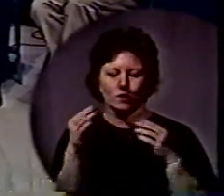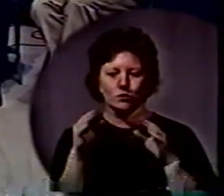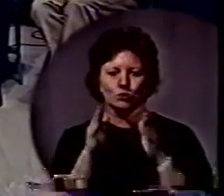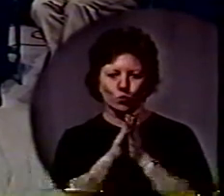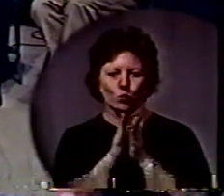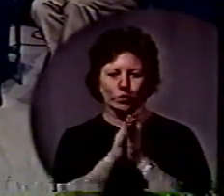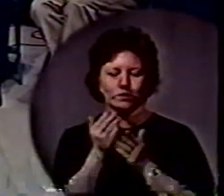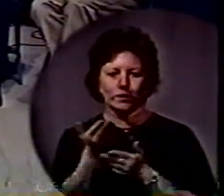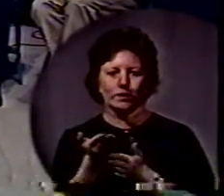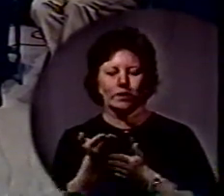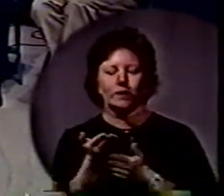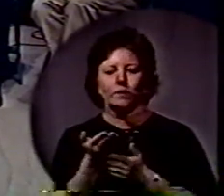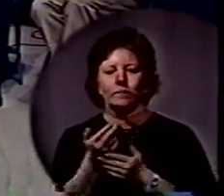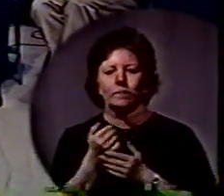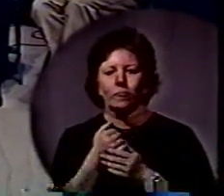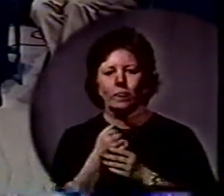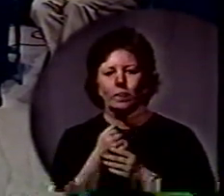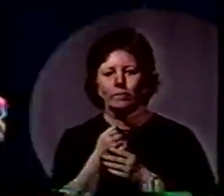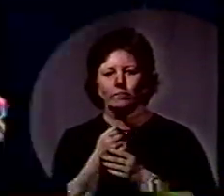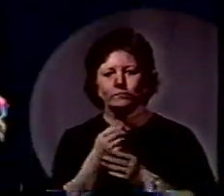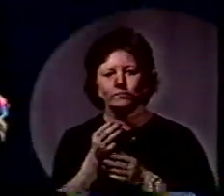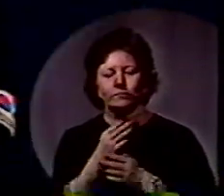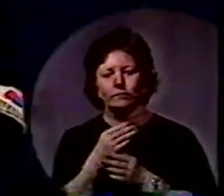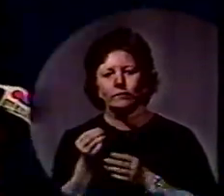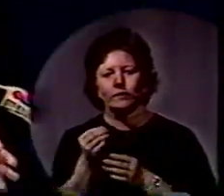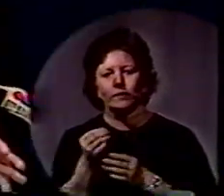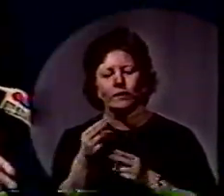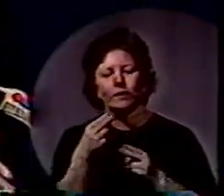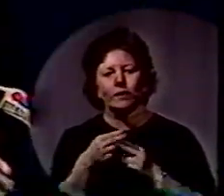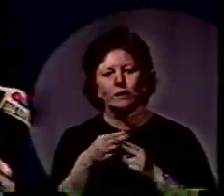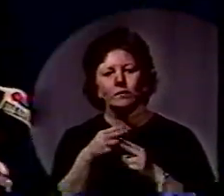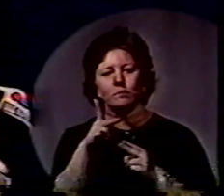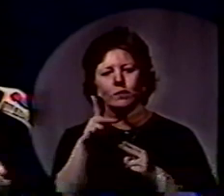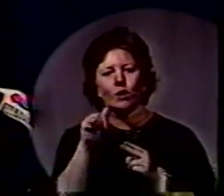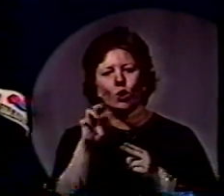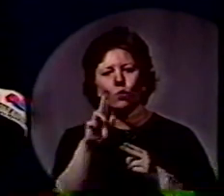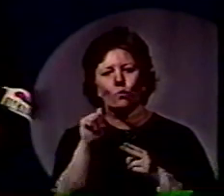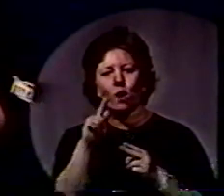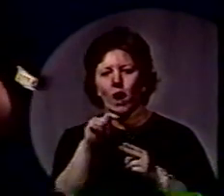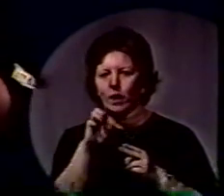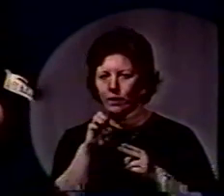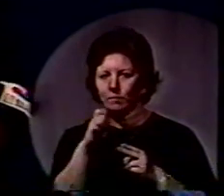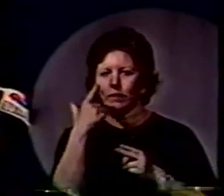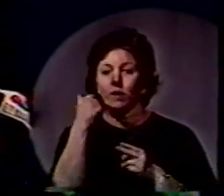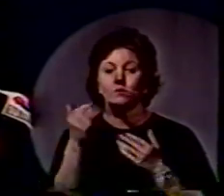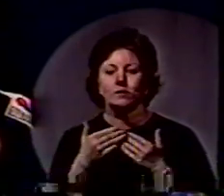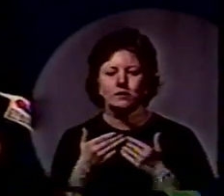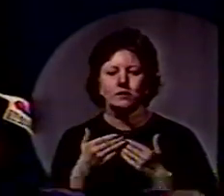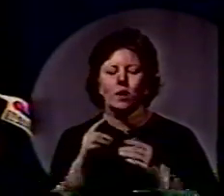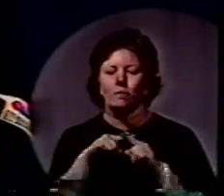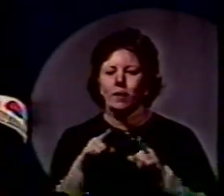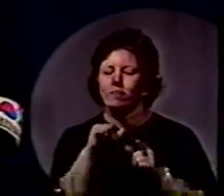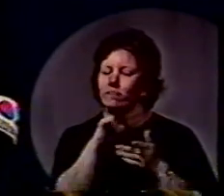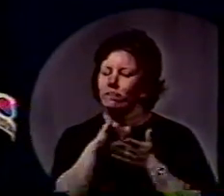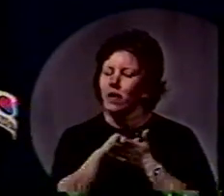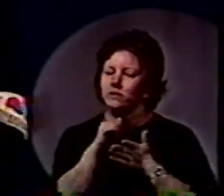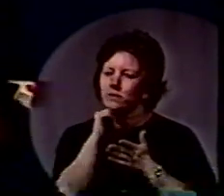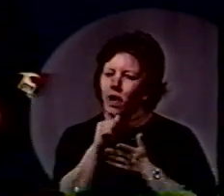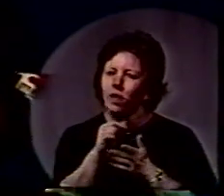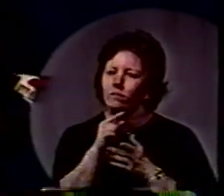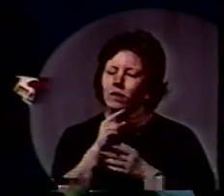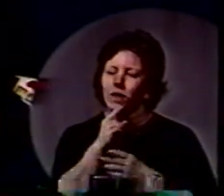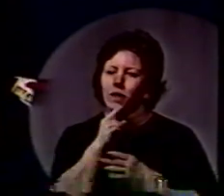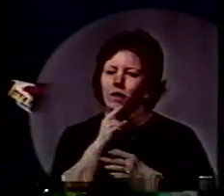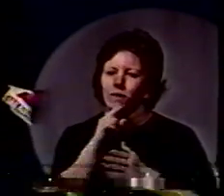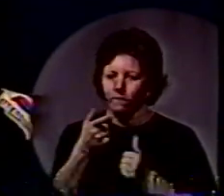first came to, the Southwest area. And they called them karate because it was easy, but that wasn't the traditional karate form. Can you define the